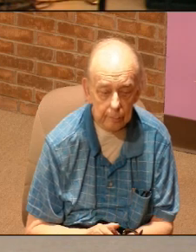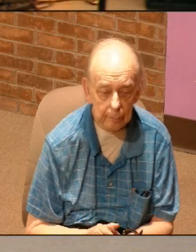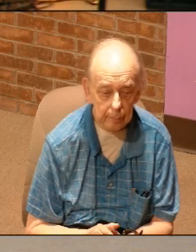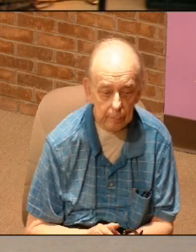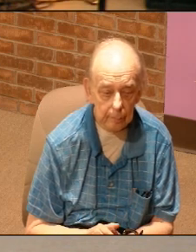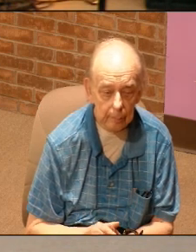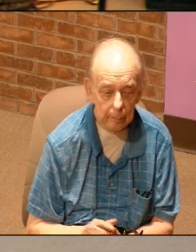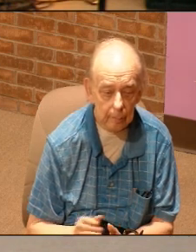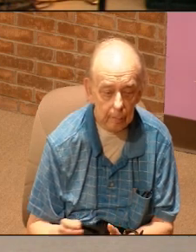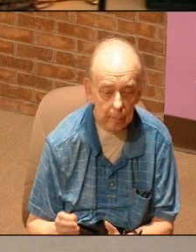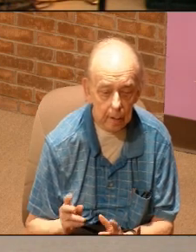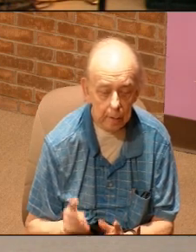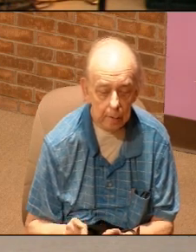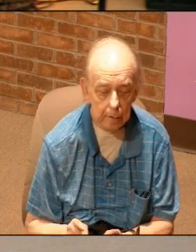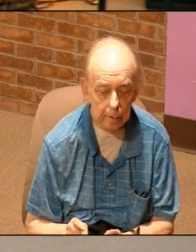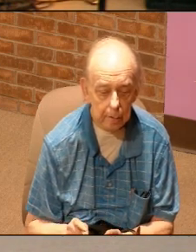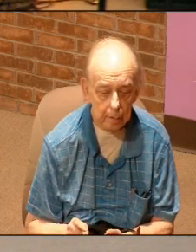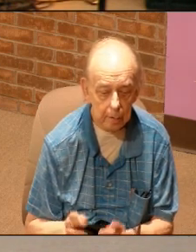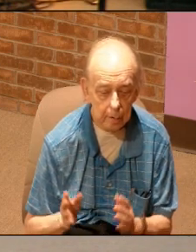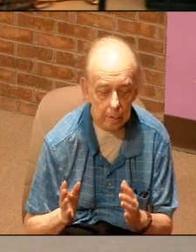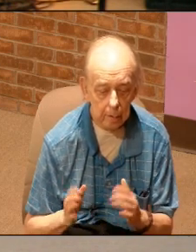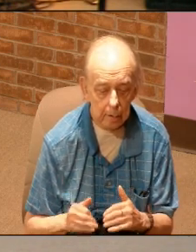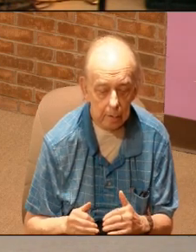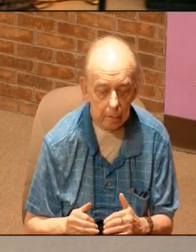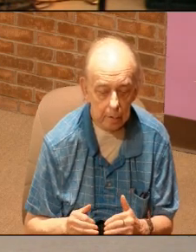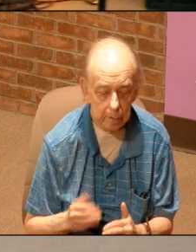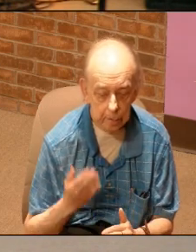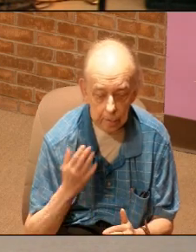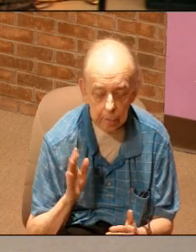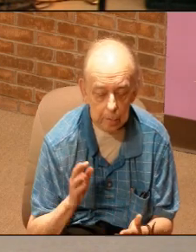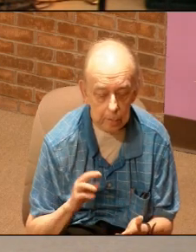And they just broke down and said, you know what that means to me right now?